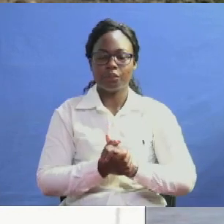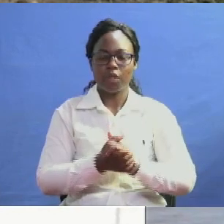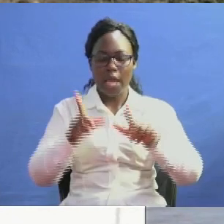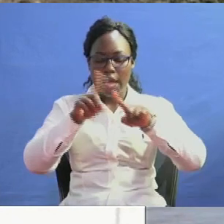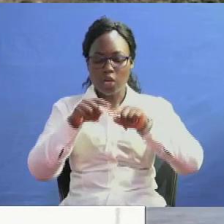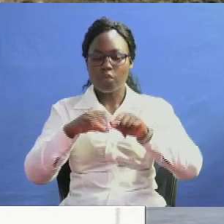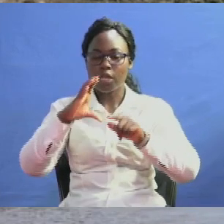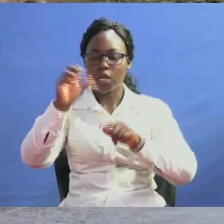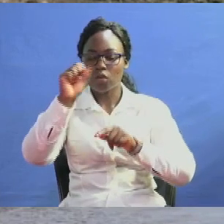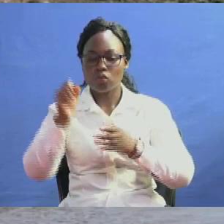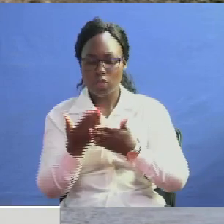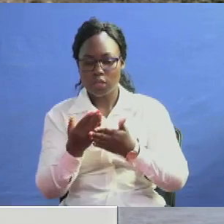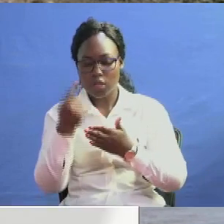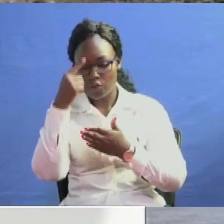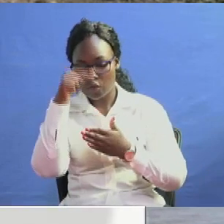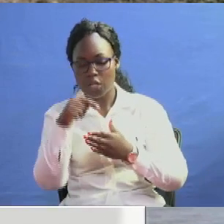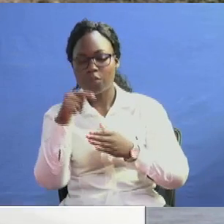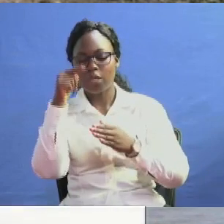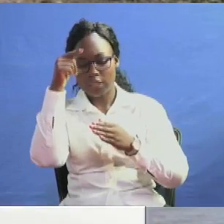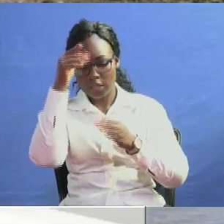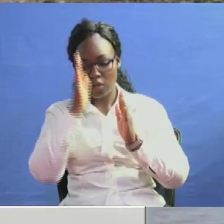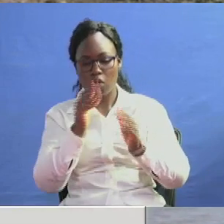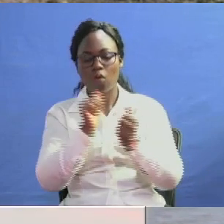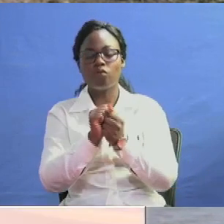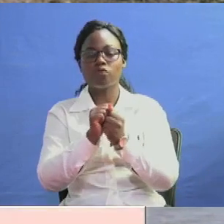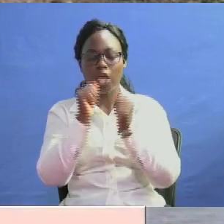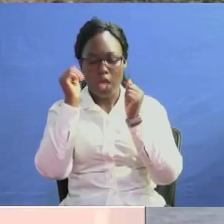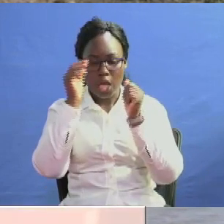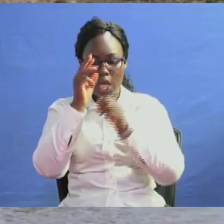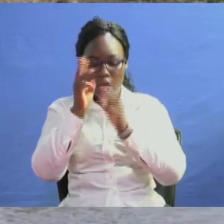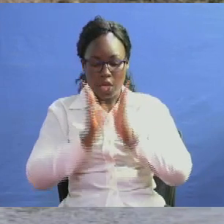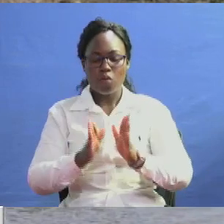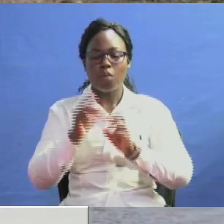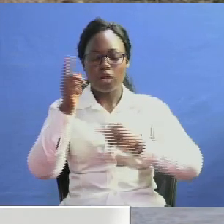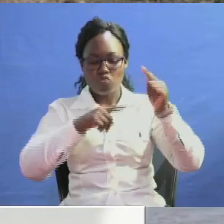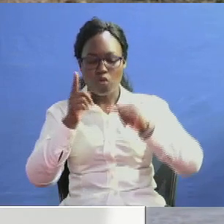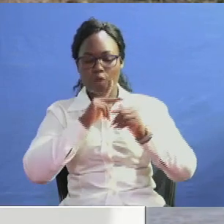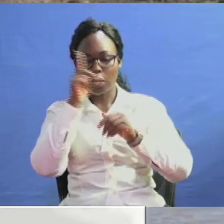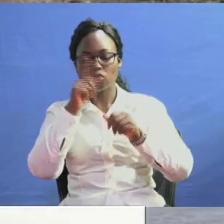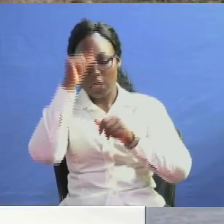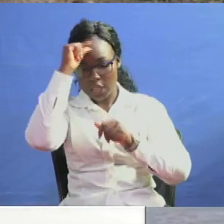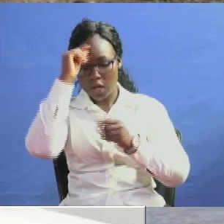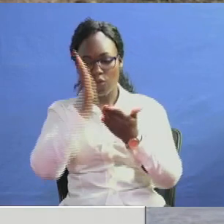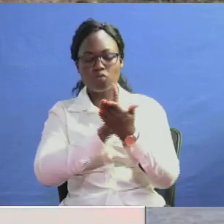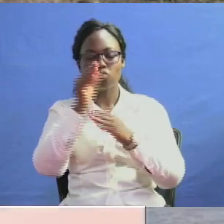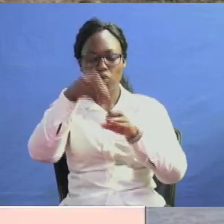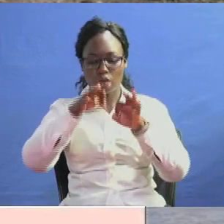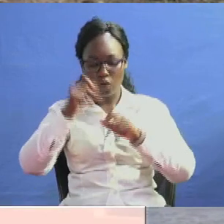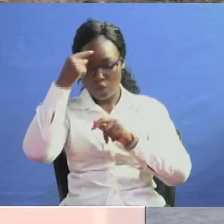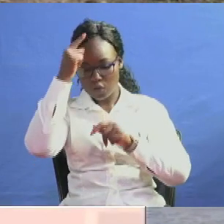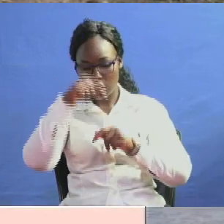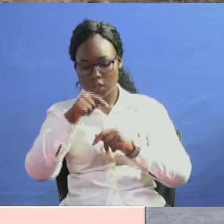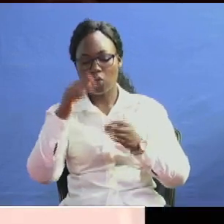According to Mutua, there are plans to compensate victims of human-wildlife conflict, assuring that the government is yet to approve funds for the compensation of